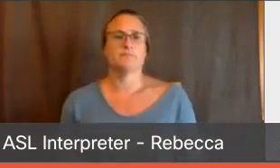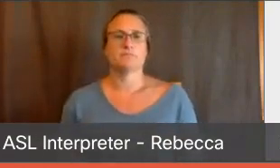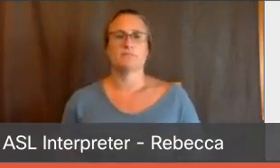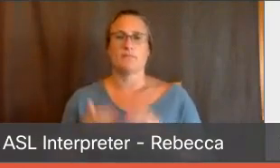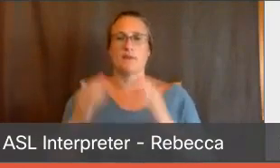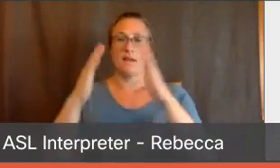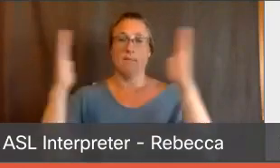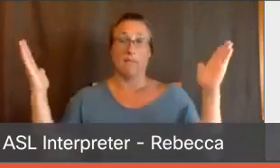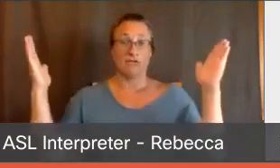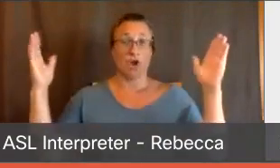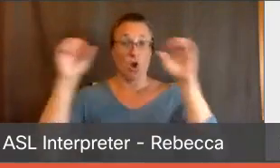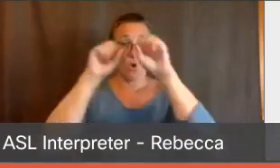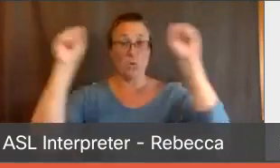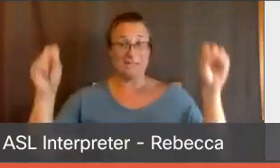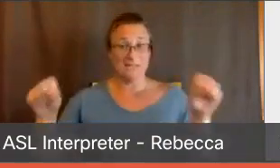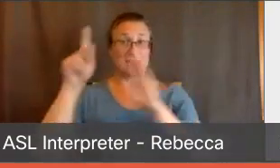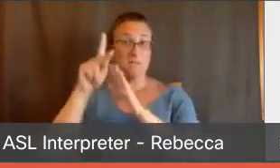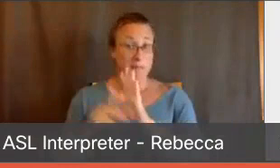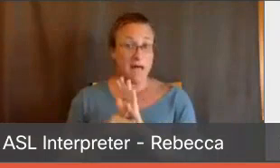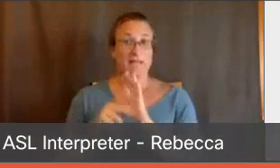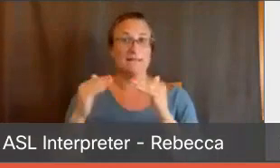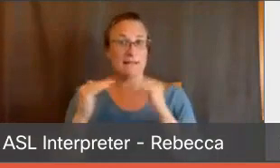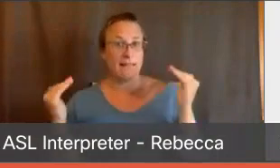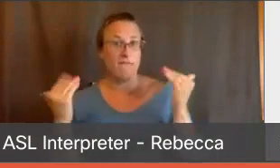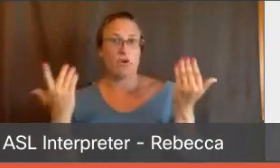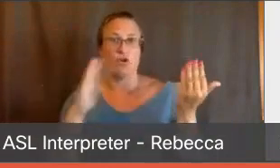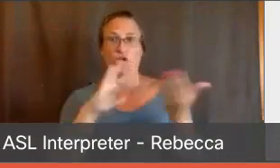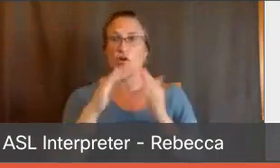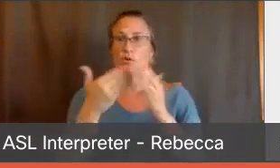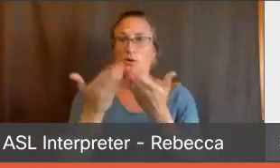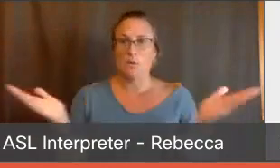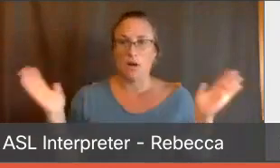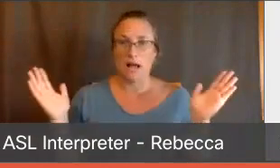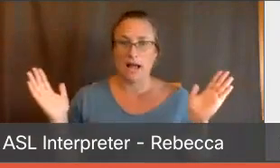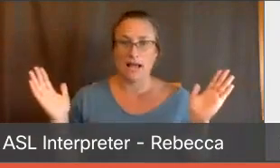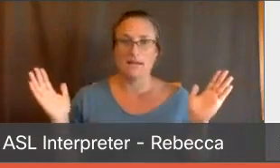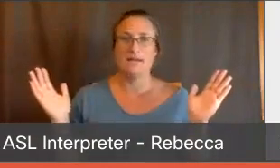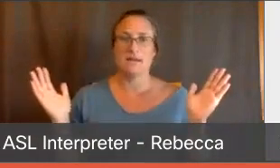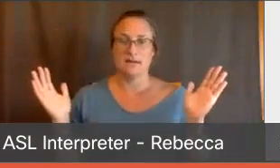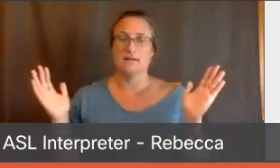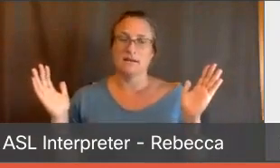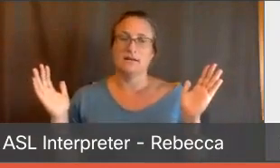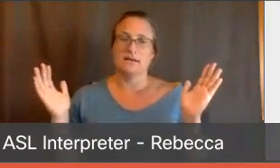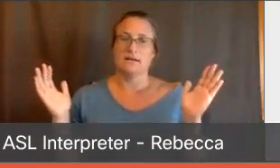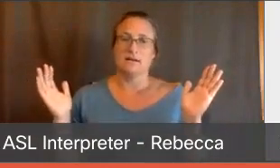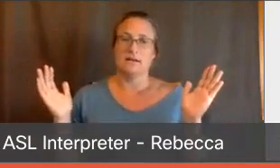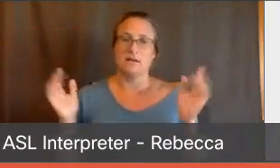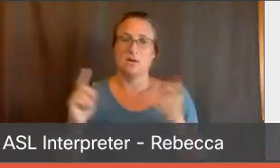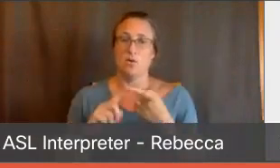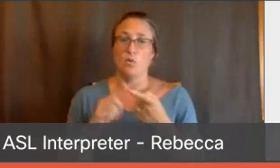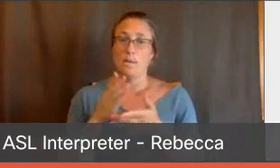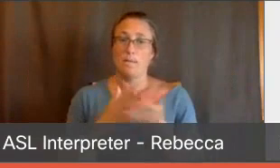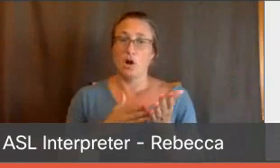And then at a macro level, right, this policy level, this kind of community-wide level, I think one piece is like to not